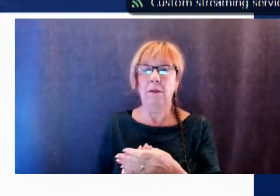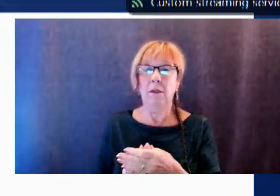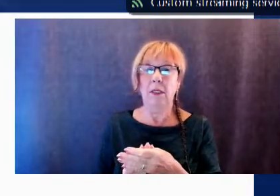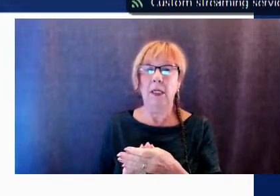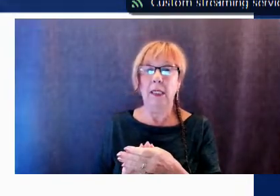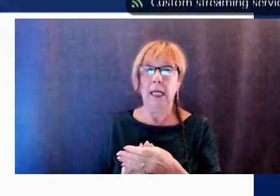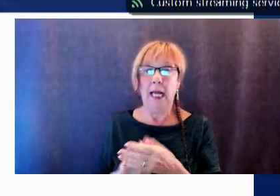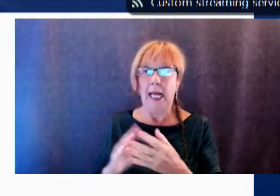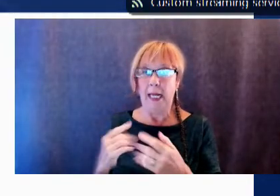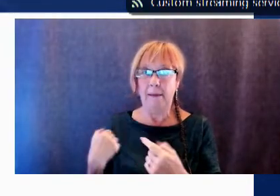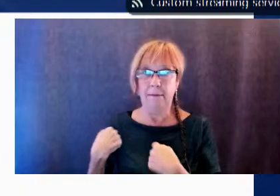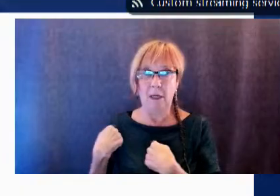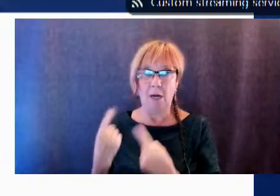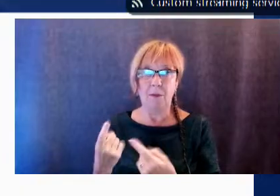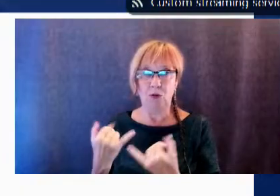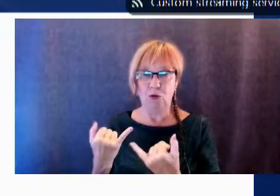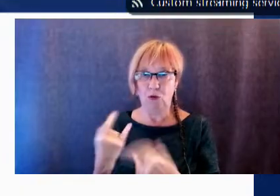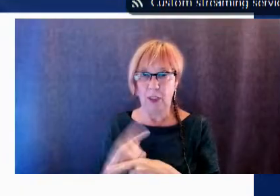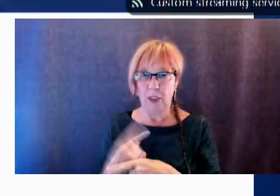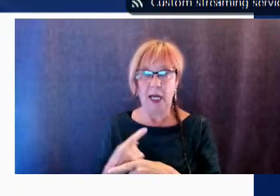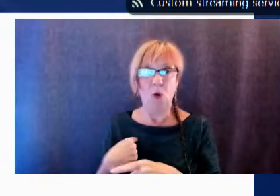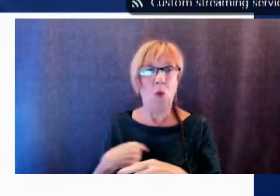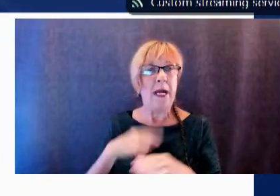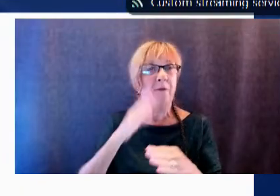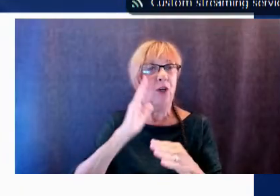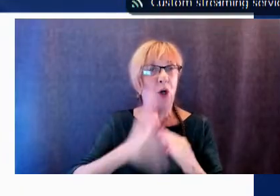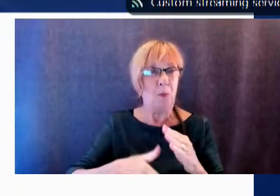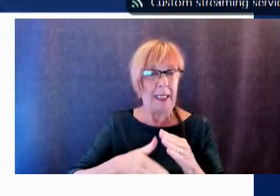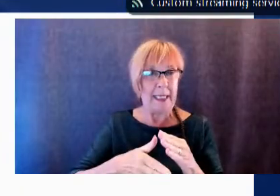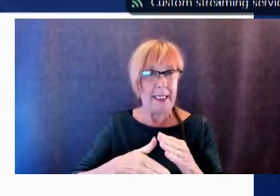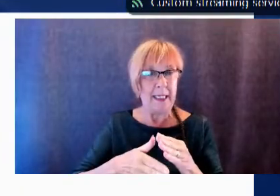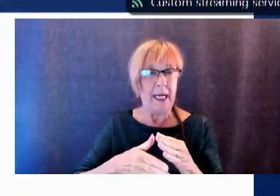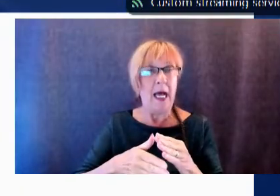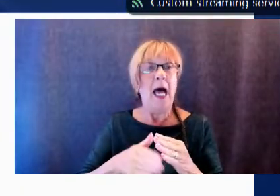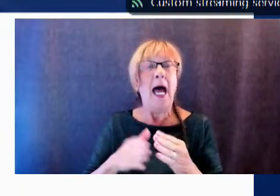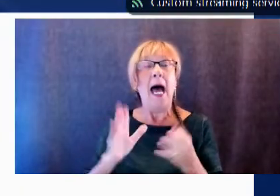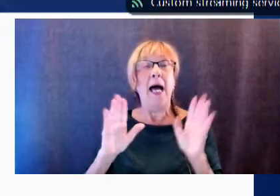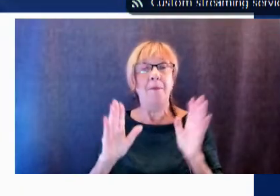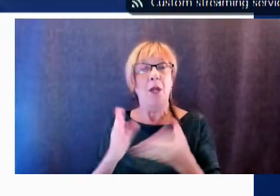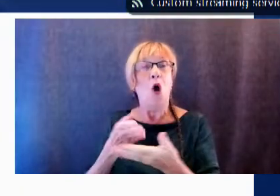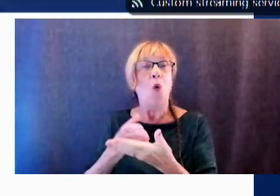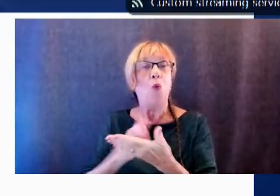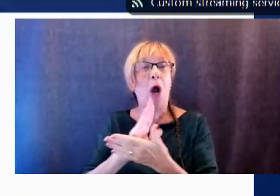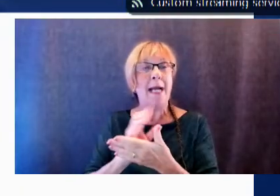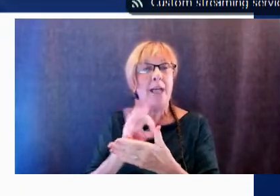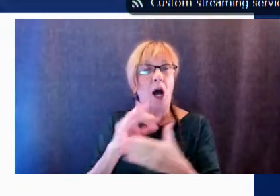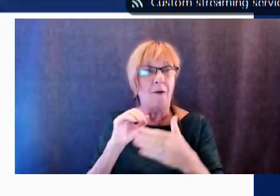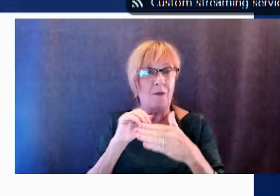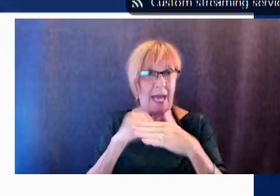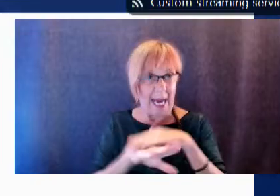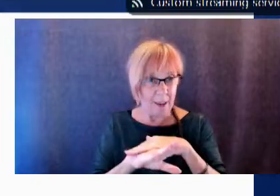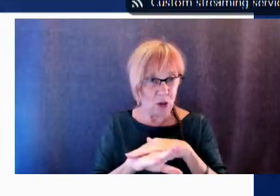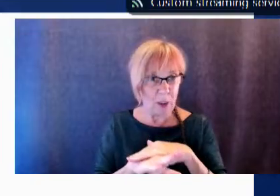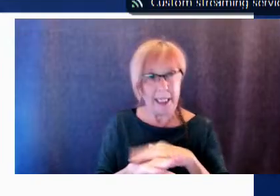of today, we have completed and returned the right of entry back to the county for